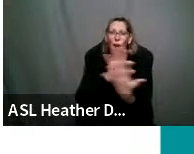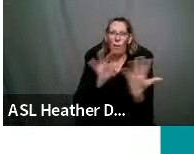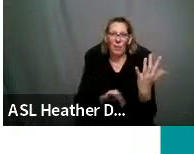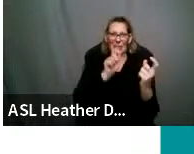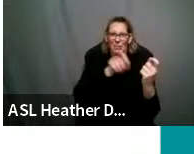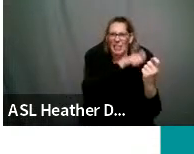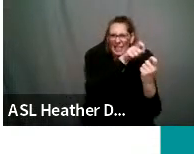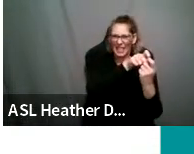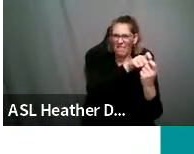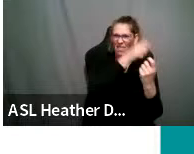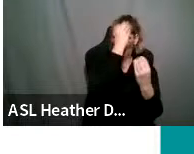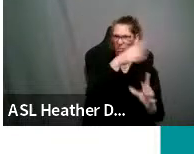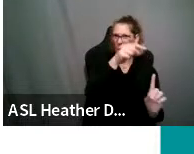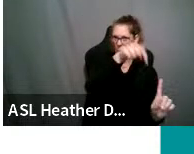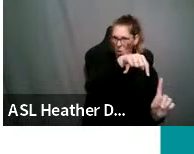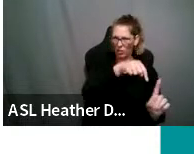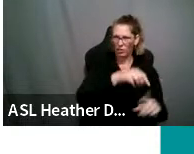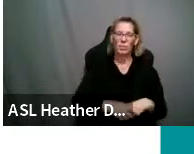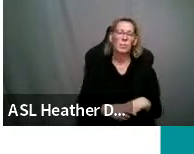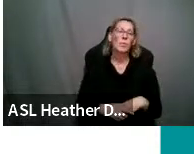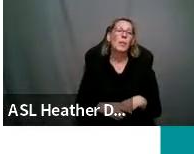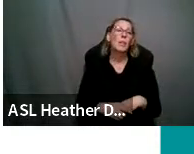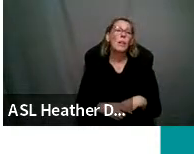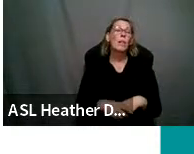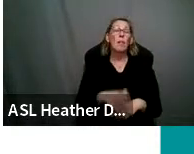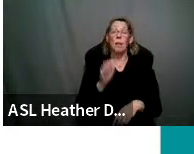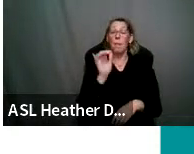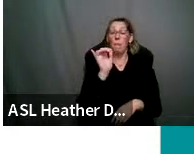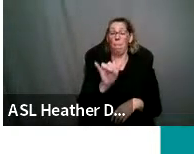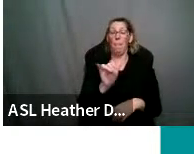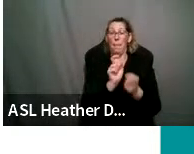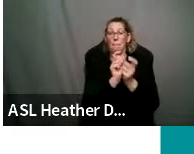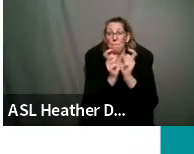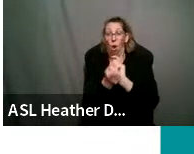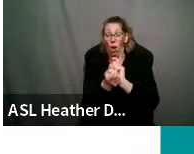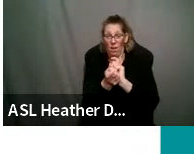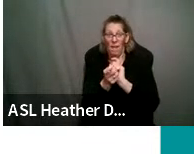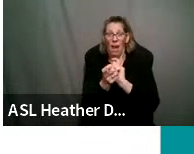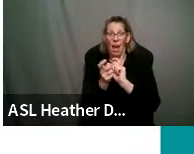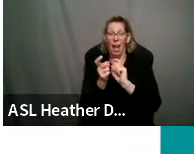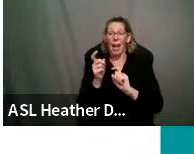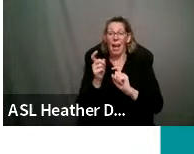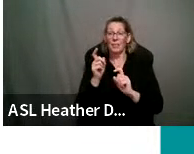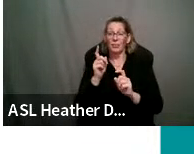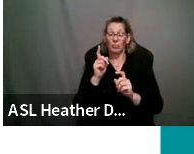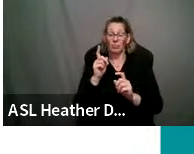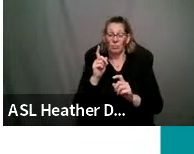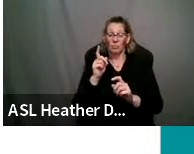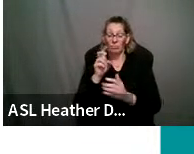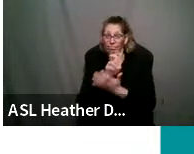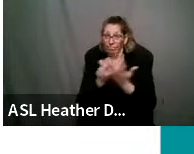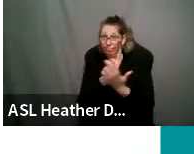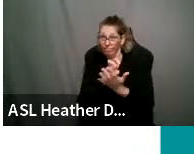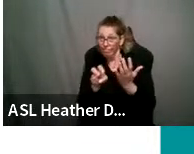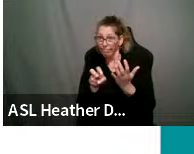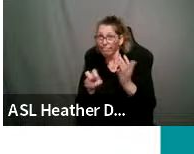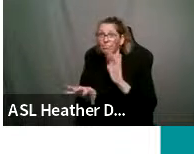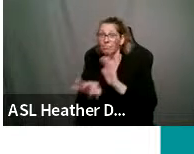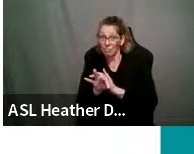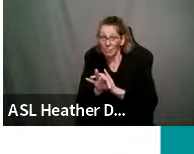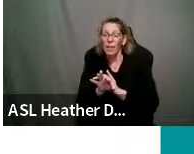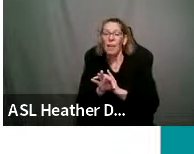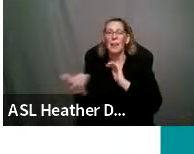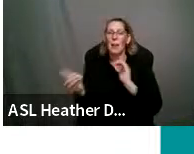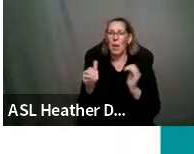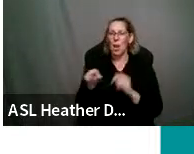specific component. Now, the modified locally preferred alternative and the different design options are compared against the no-build